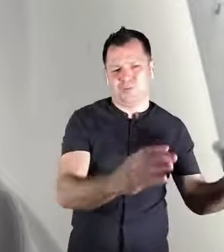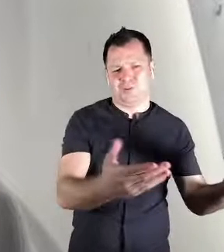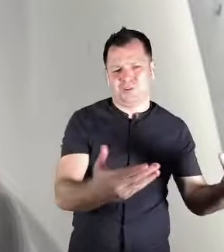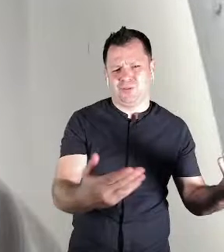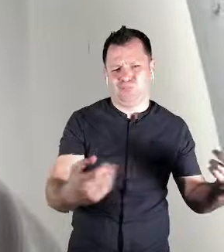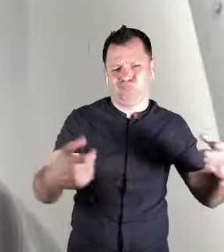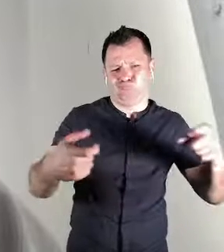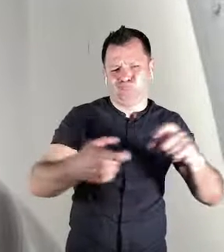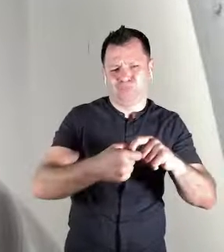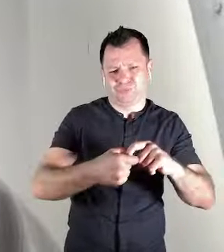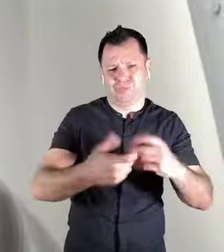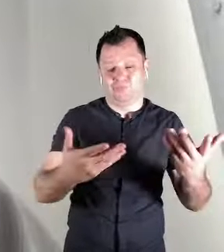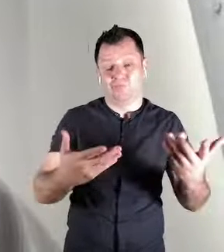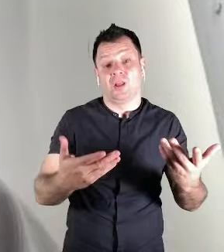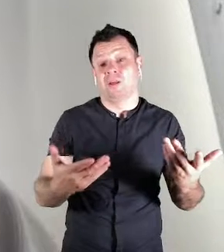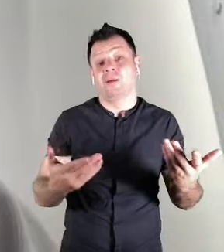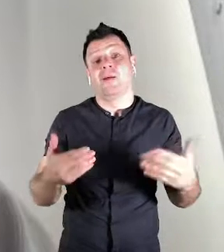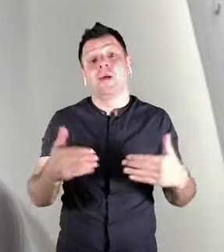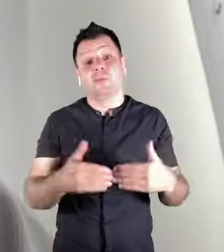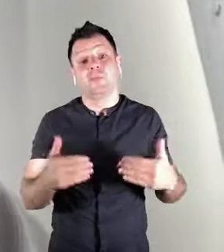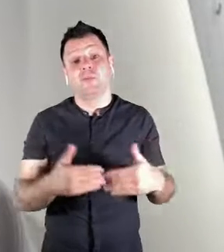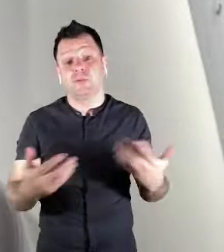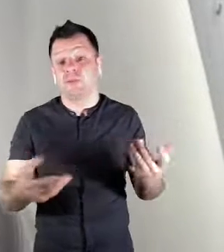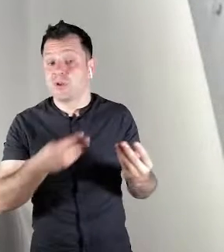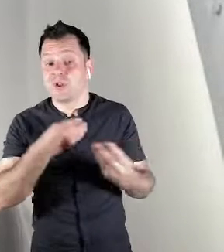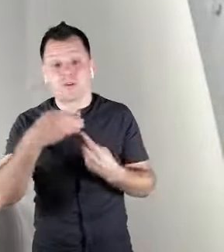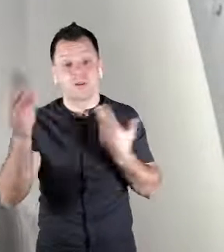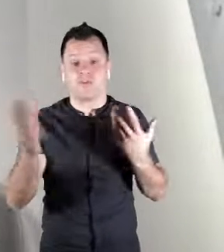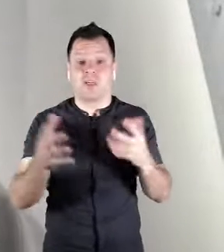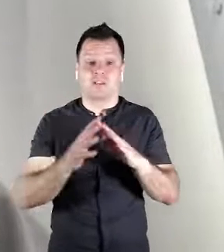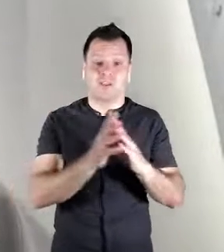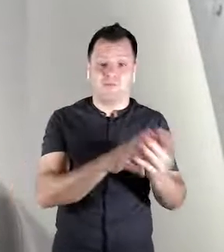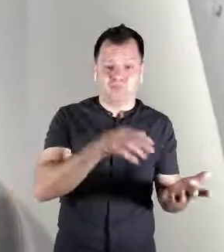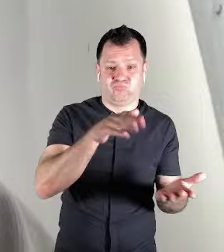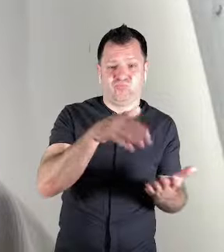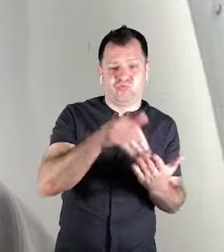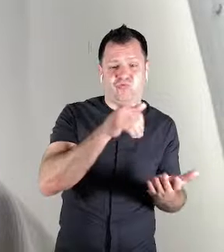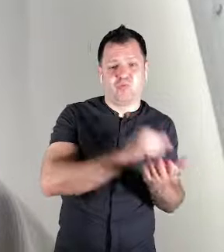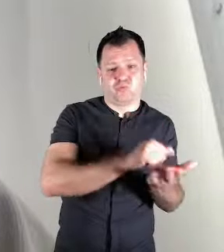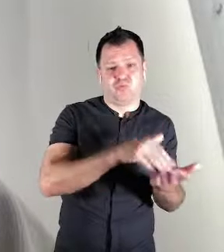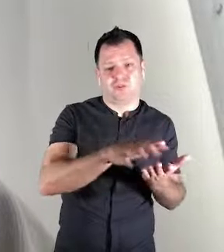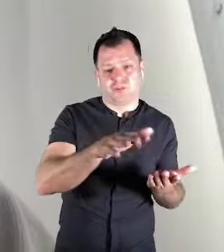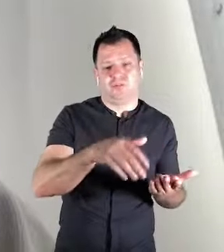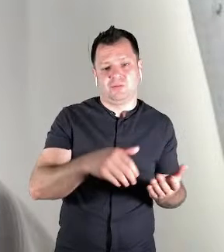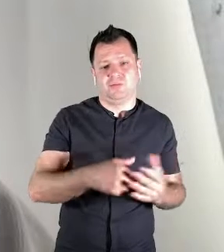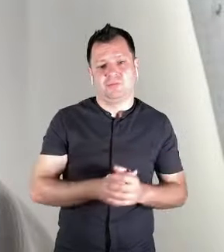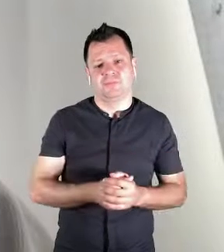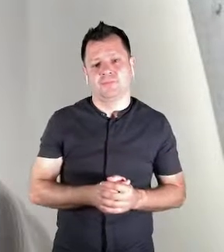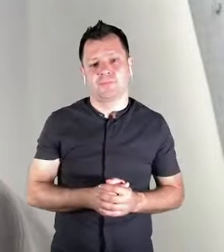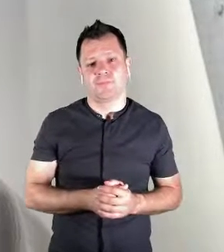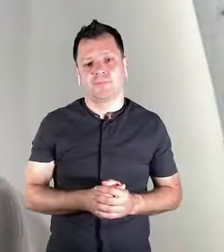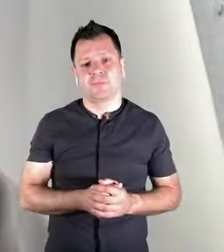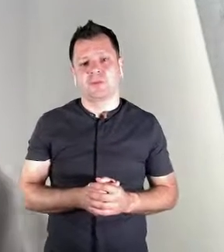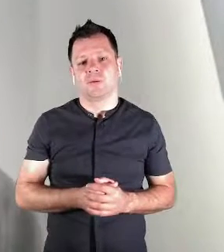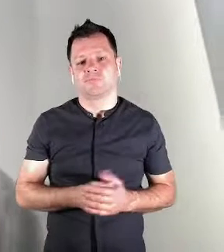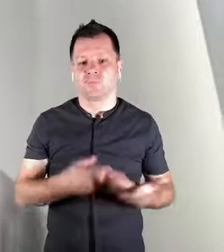these prospects over smart city, you never see any old buildings there. Why is that?